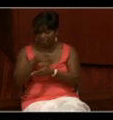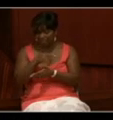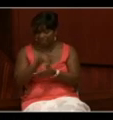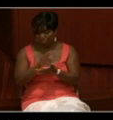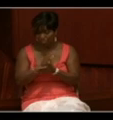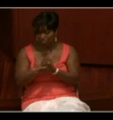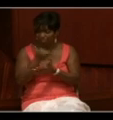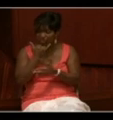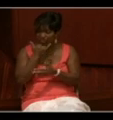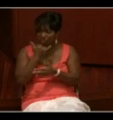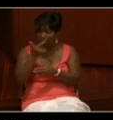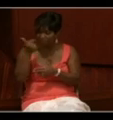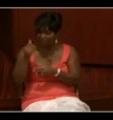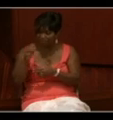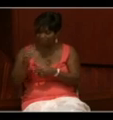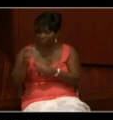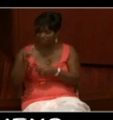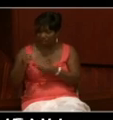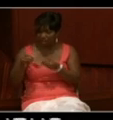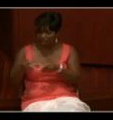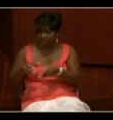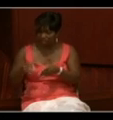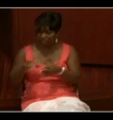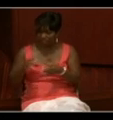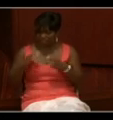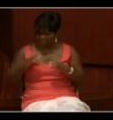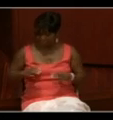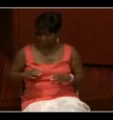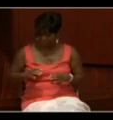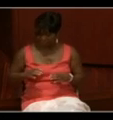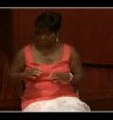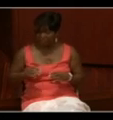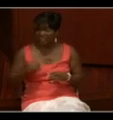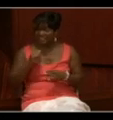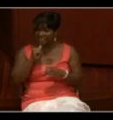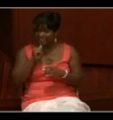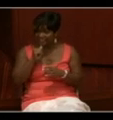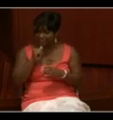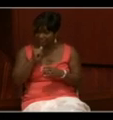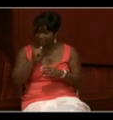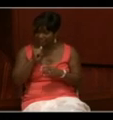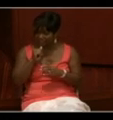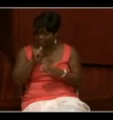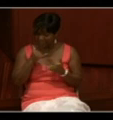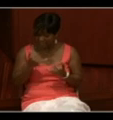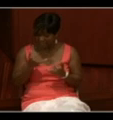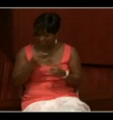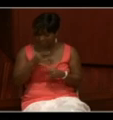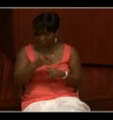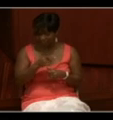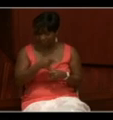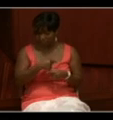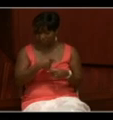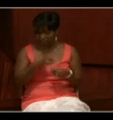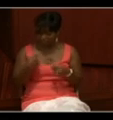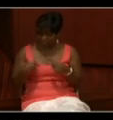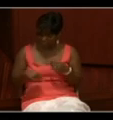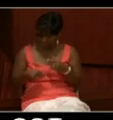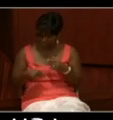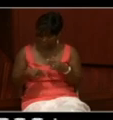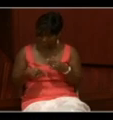indeed, because Mary had lost her citizenship and was now thus considered someone who was Chinese, for all intents and